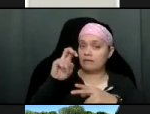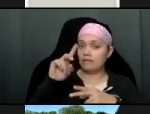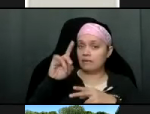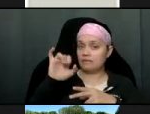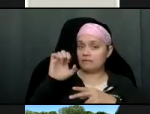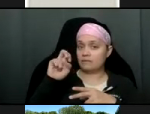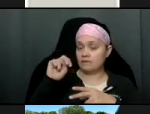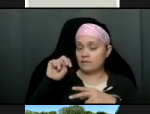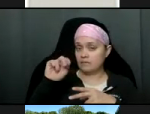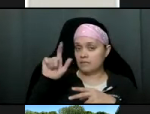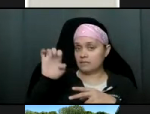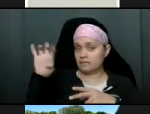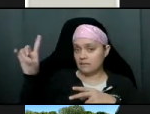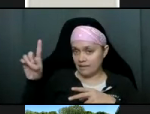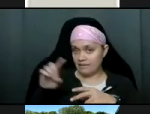Land.